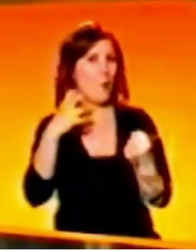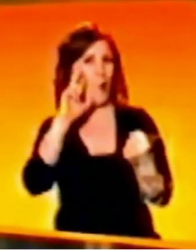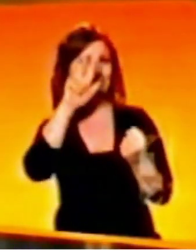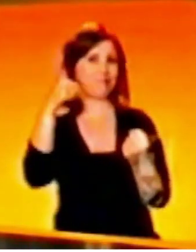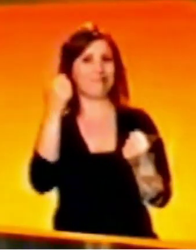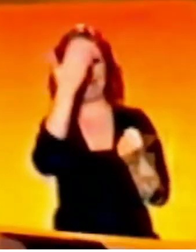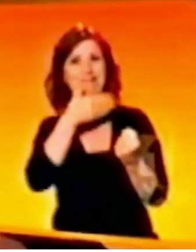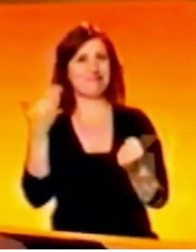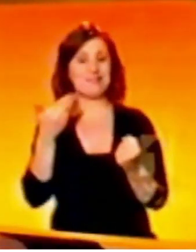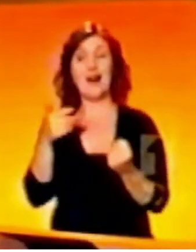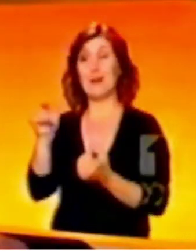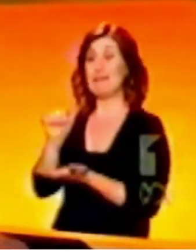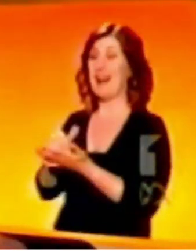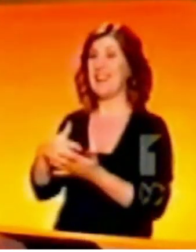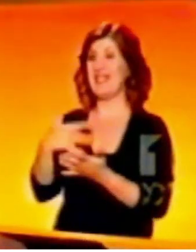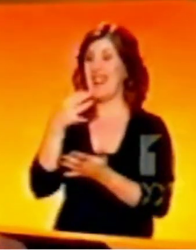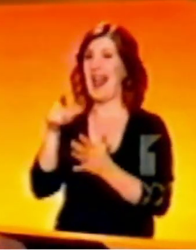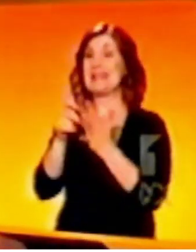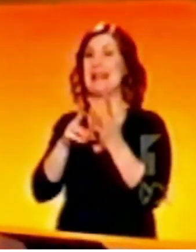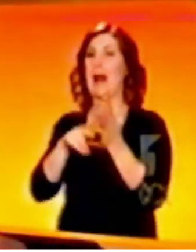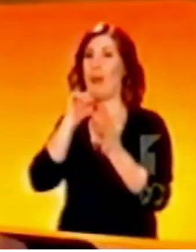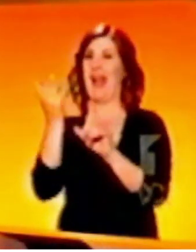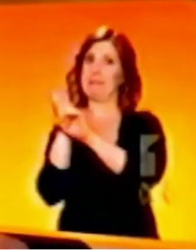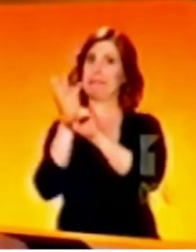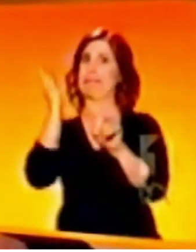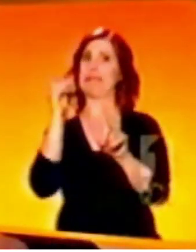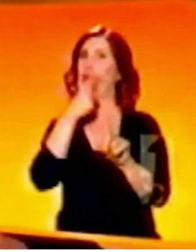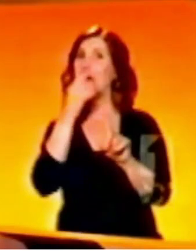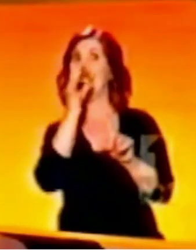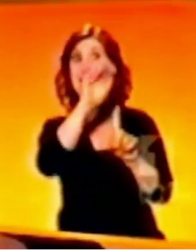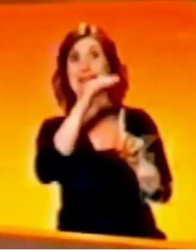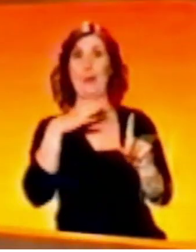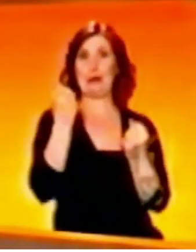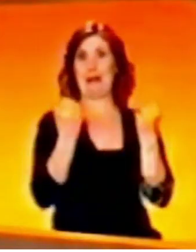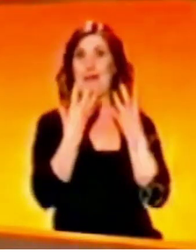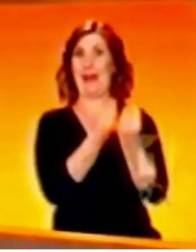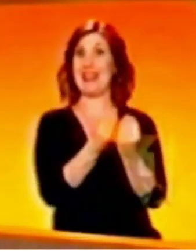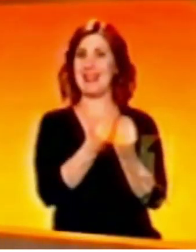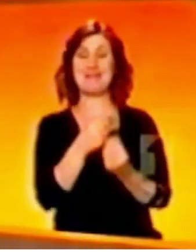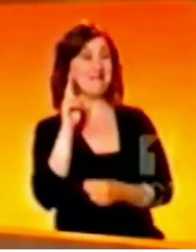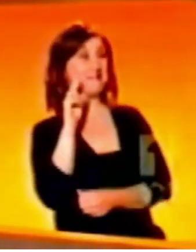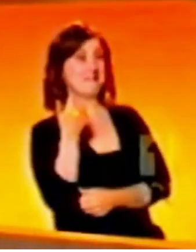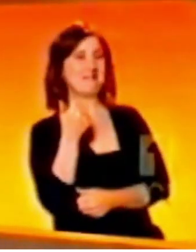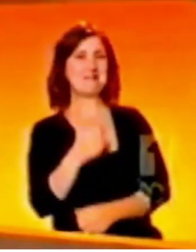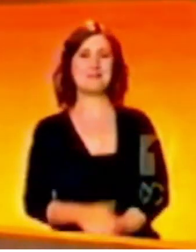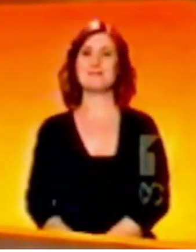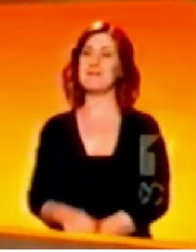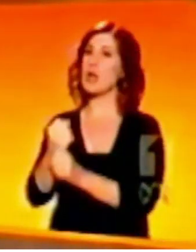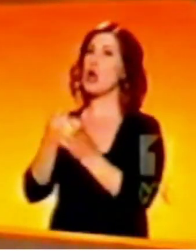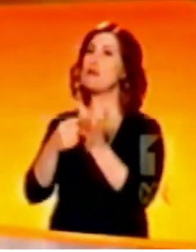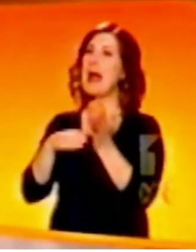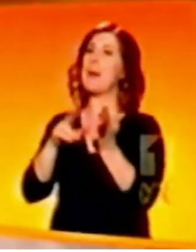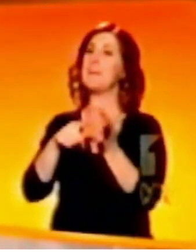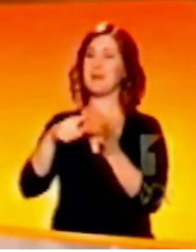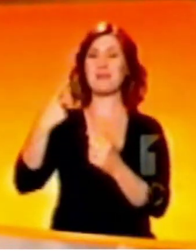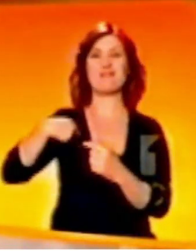Like I said to Daniel, he'll get a lot more girls asking him to have a drive. Sounds good to me. Graham? I'm interested in challenging